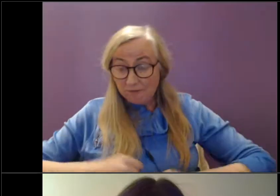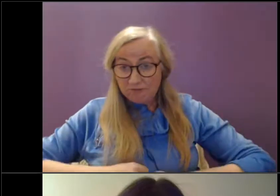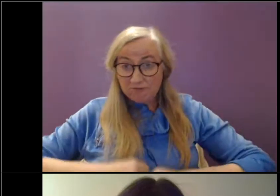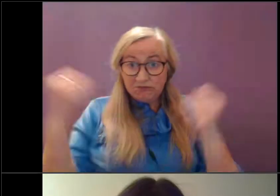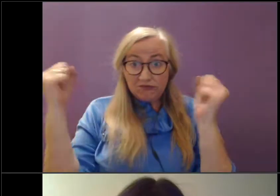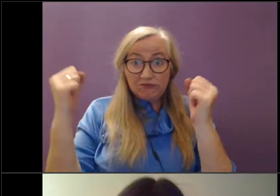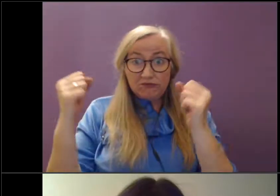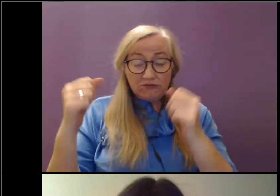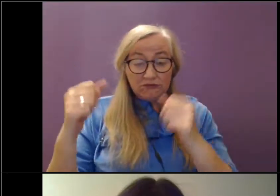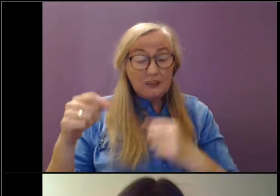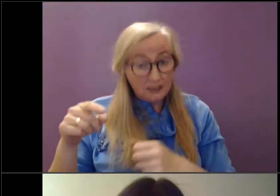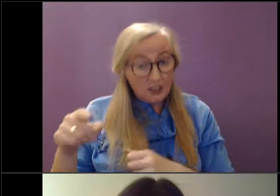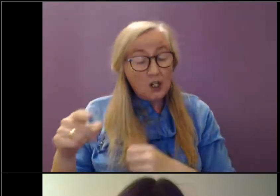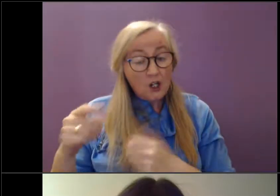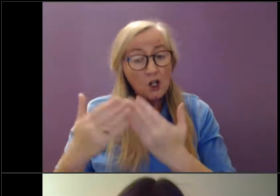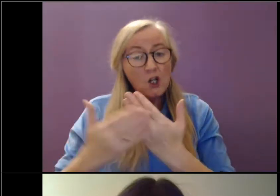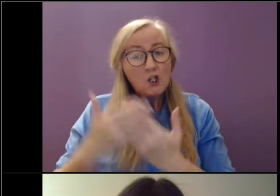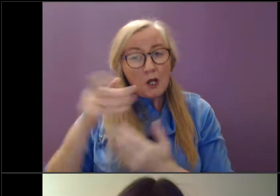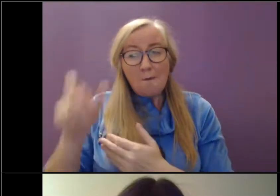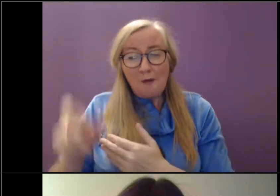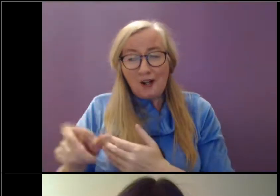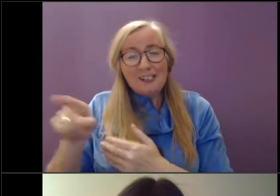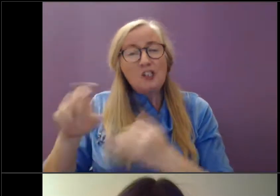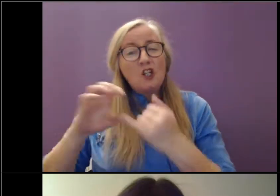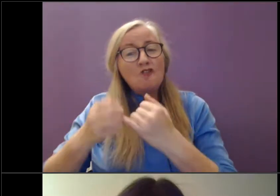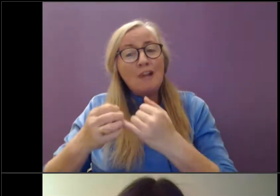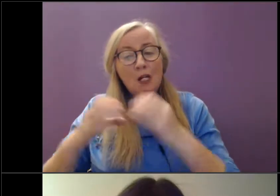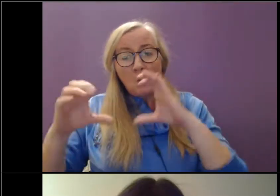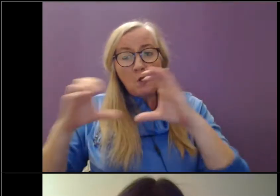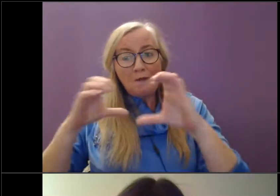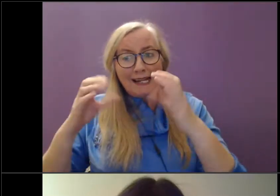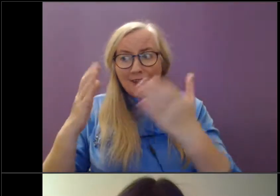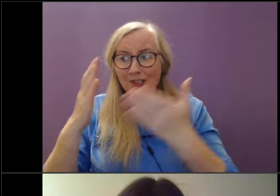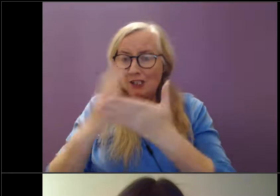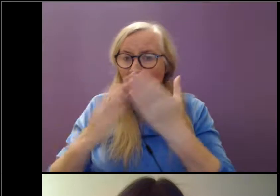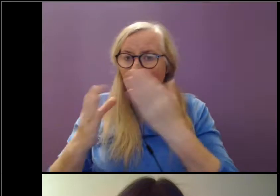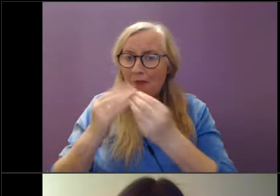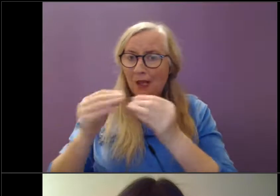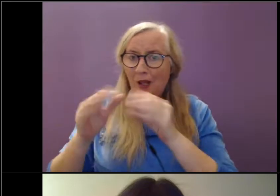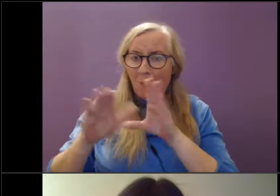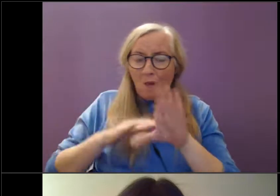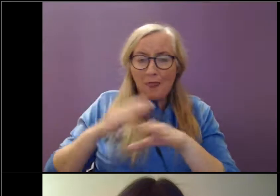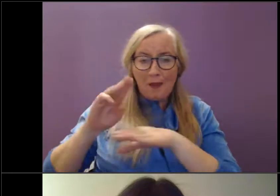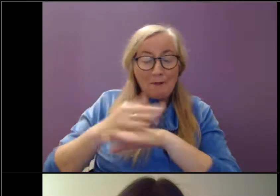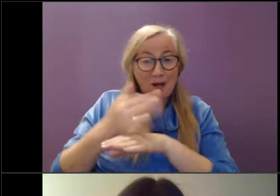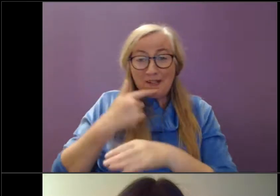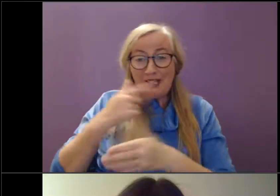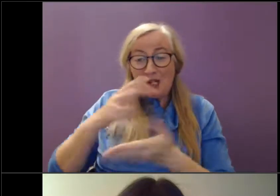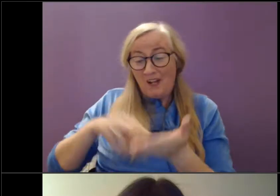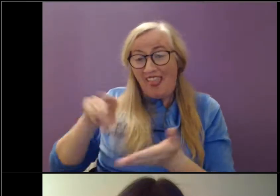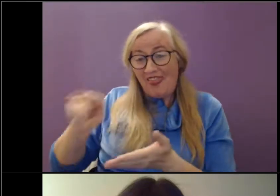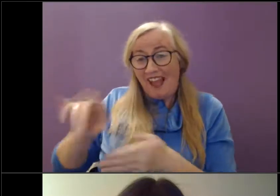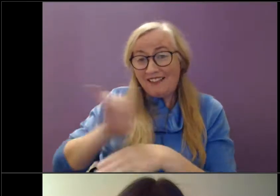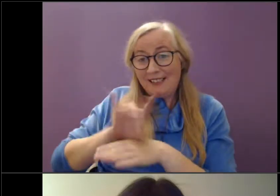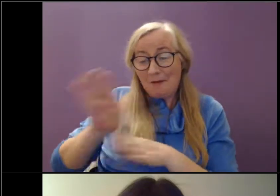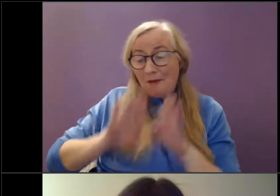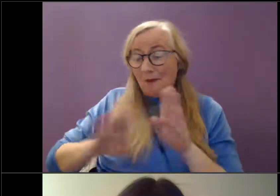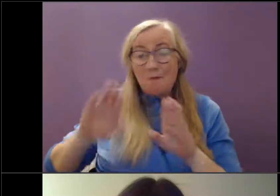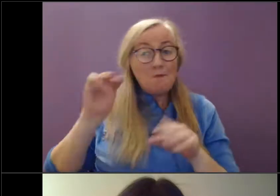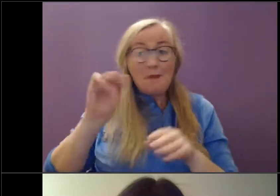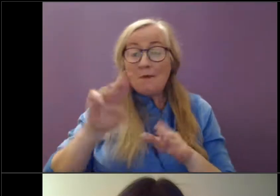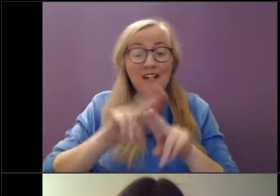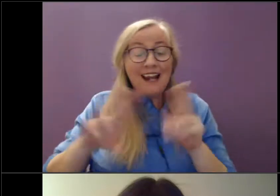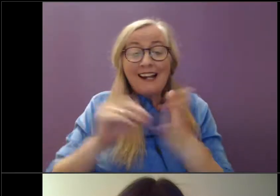I suppose the young person is trying to communicate something with the parent, you know, but they're using their behavior because maybe they don't have language to do